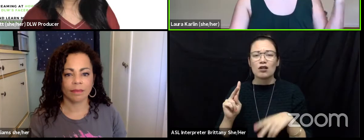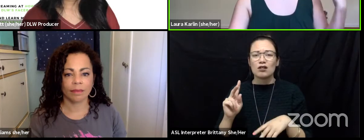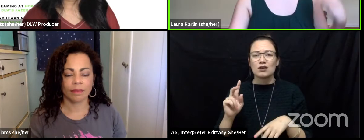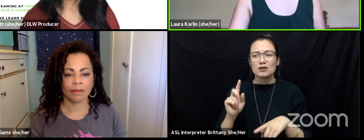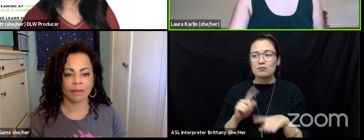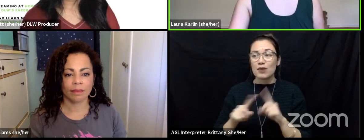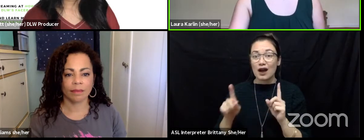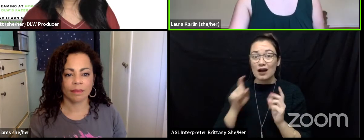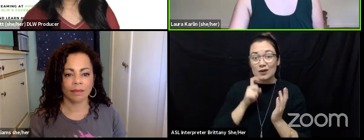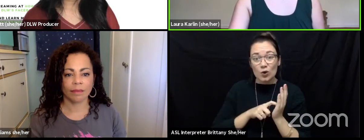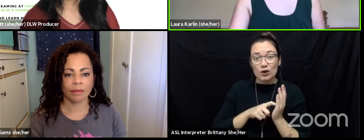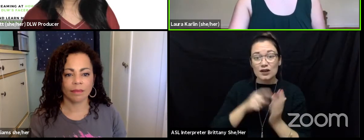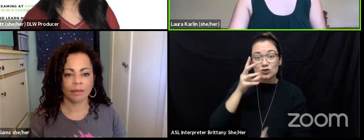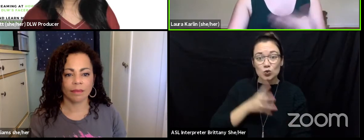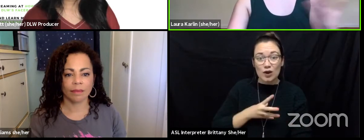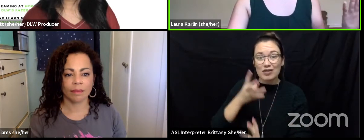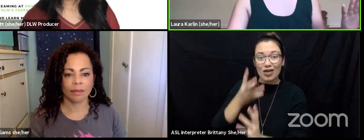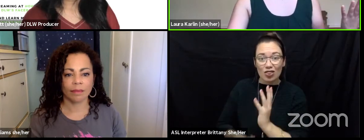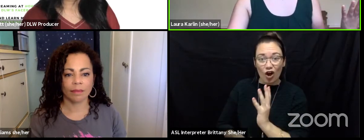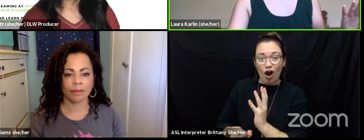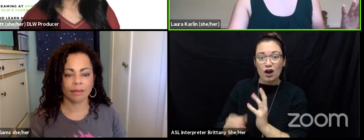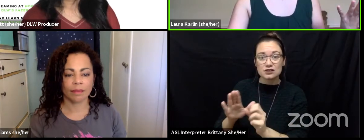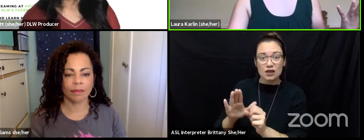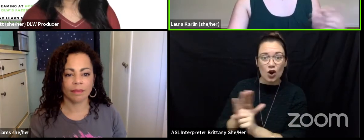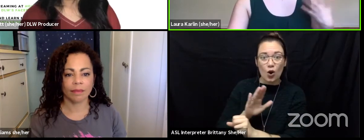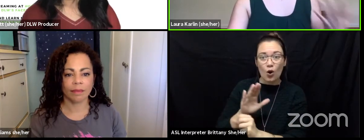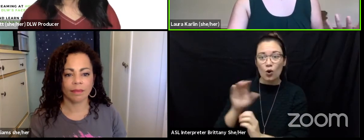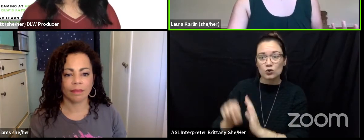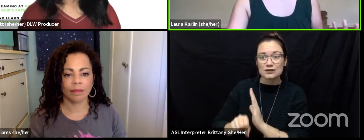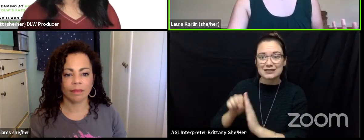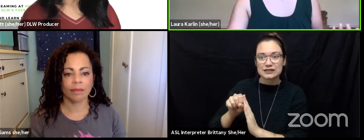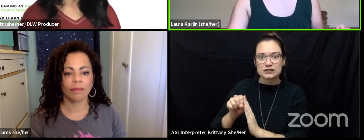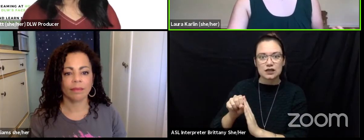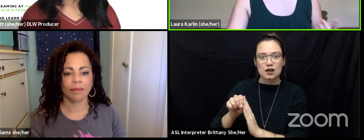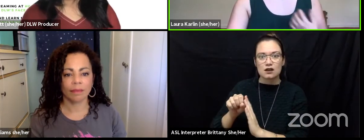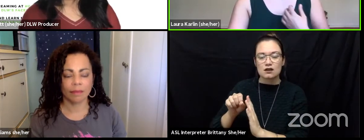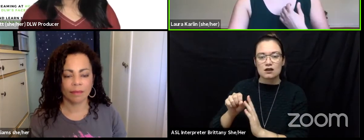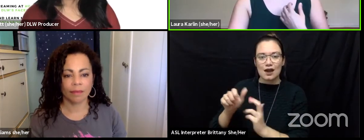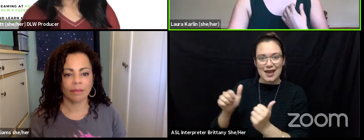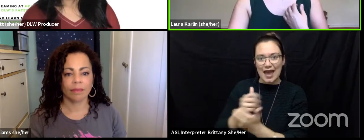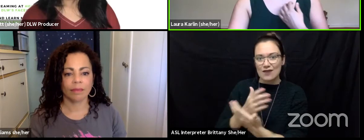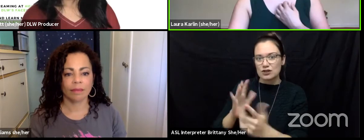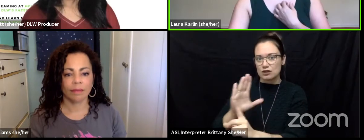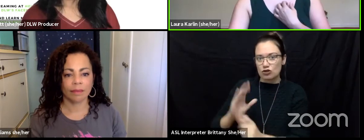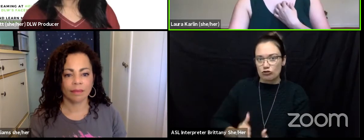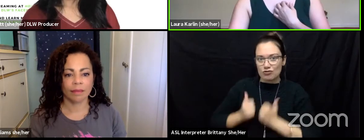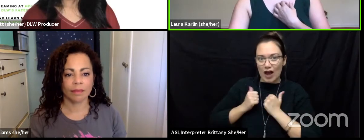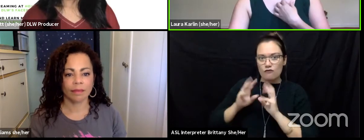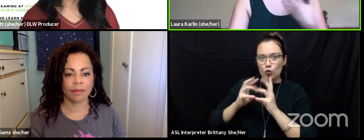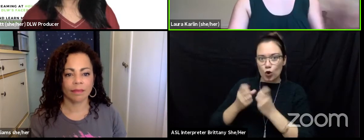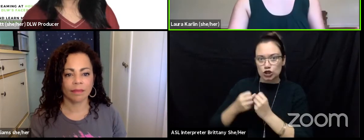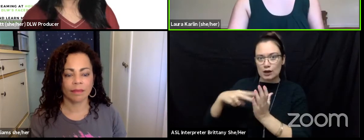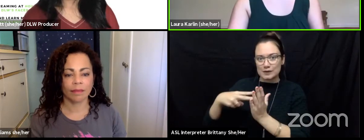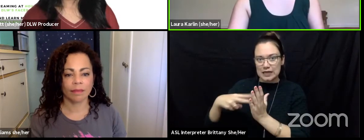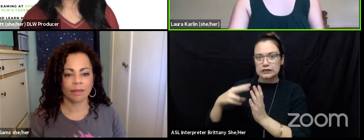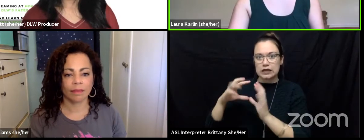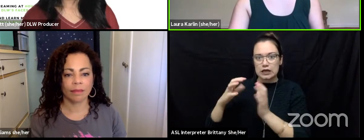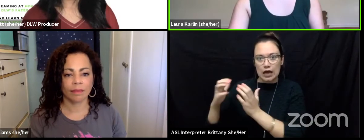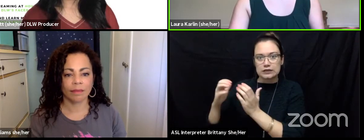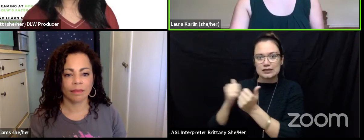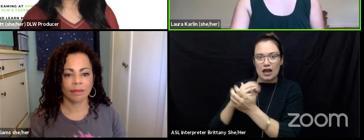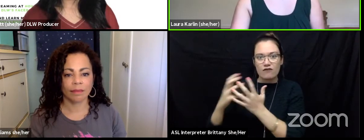48 hours, they'd lost their entire season's worth of gigs, their entire livelihoods. And yet they were on, you know, this